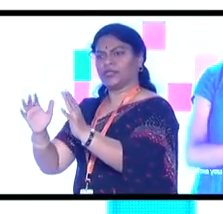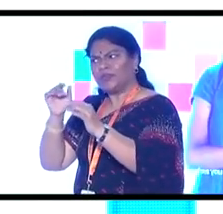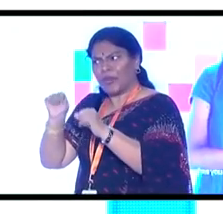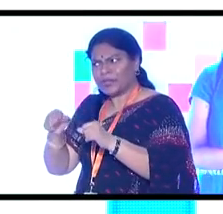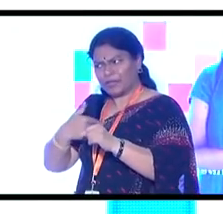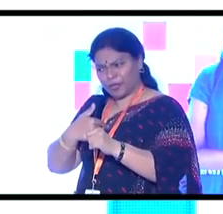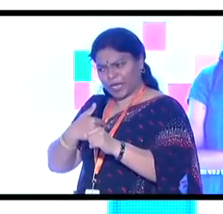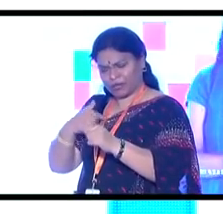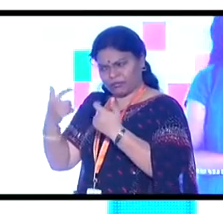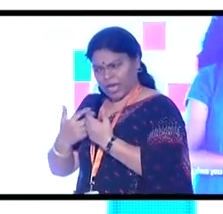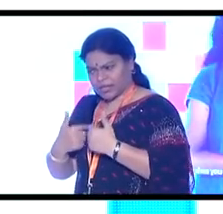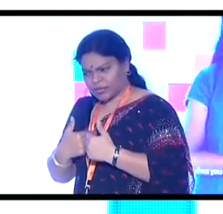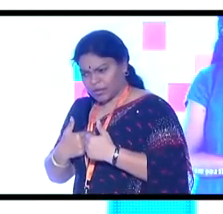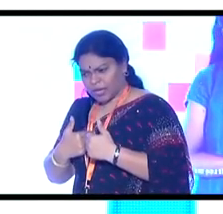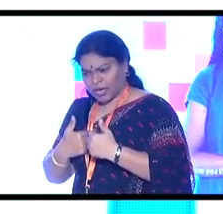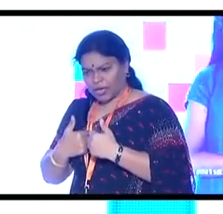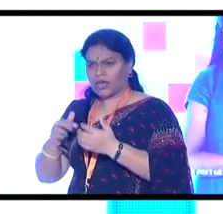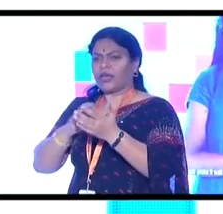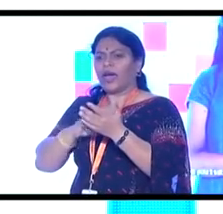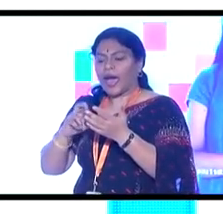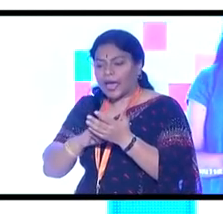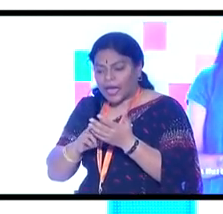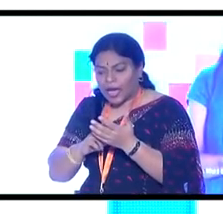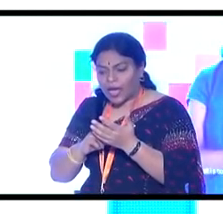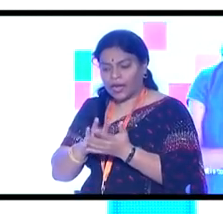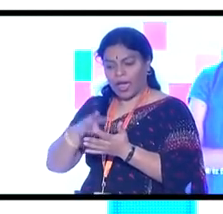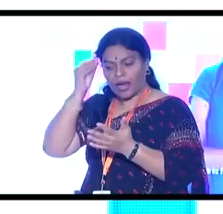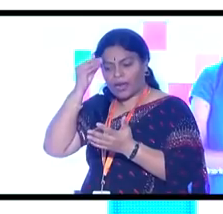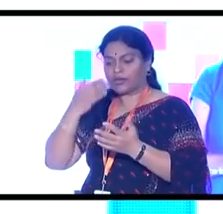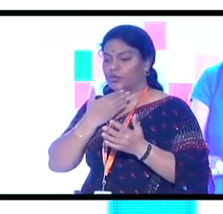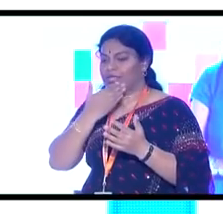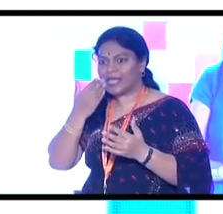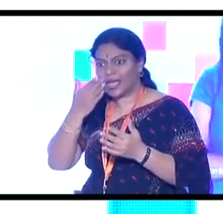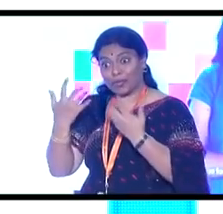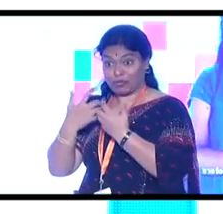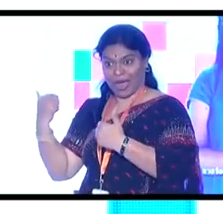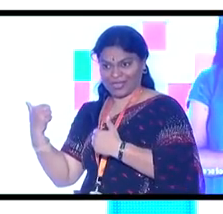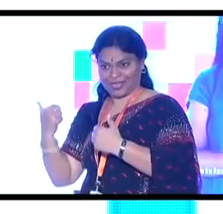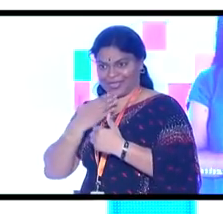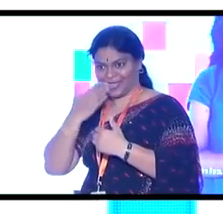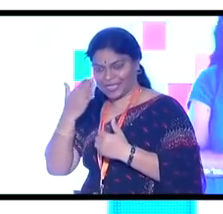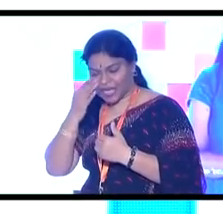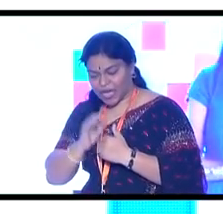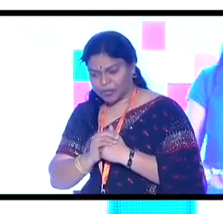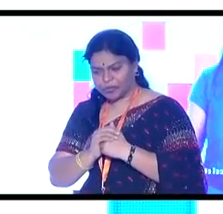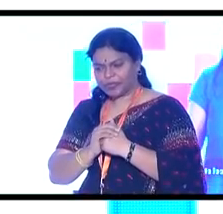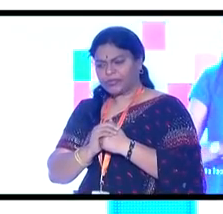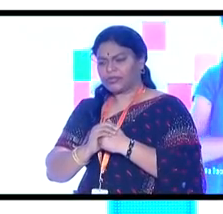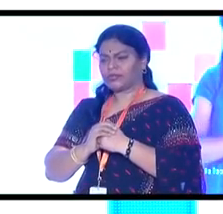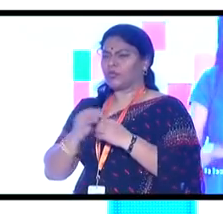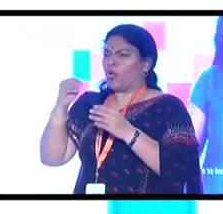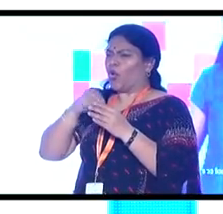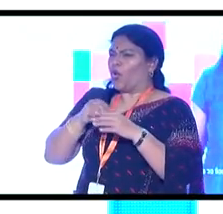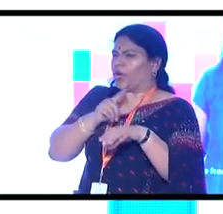could do. I read like my life depended on it. I learned to sing. I listened to every kind of music I could. I spent